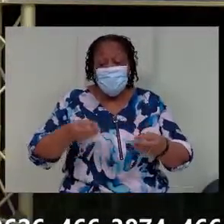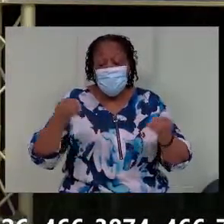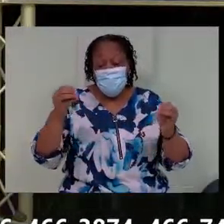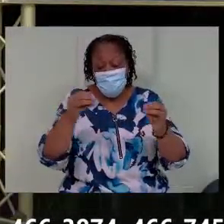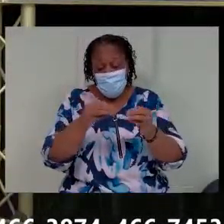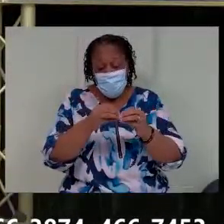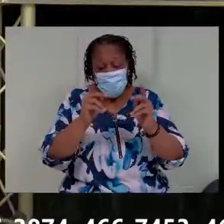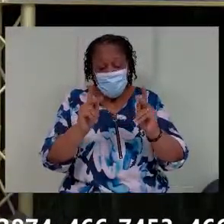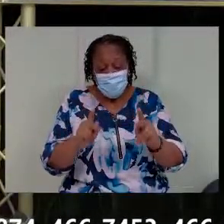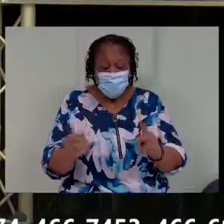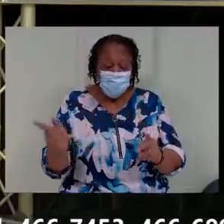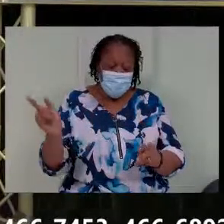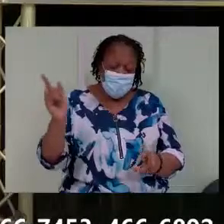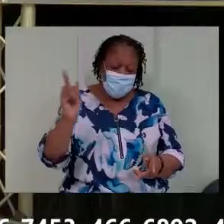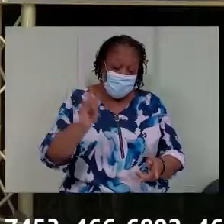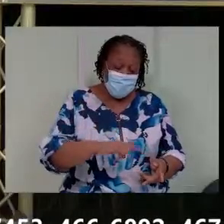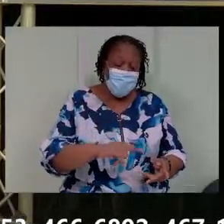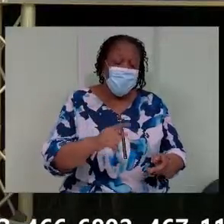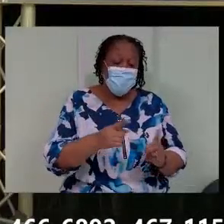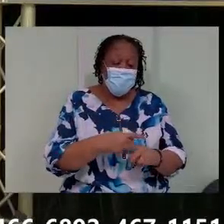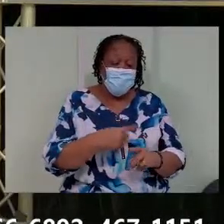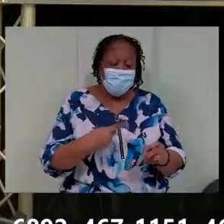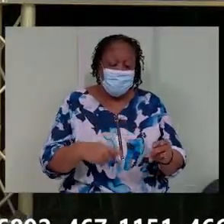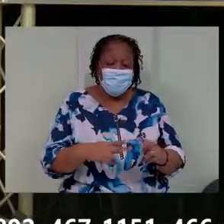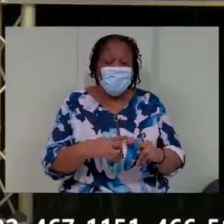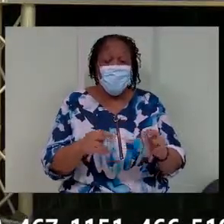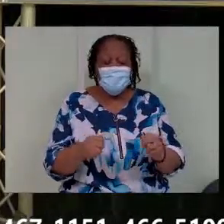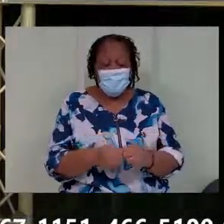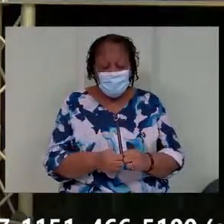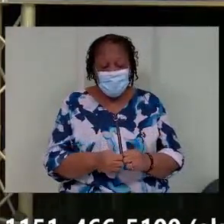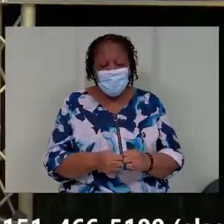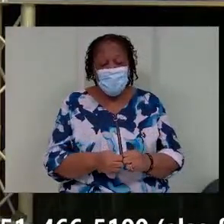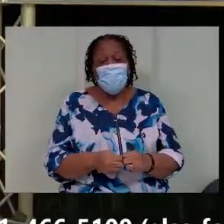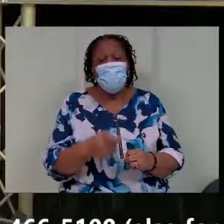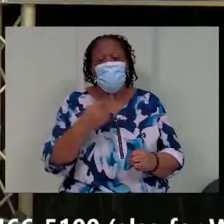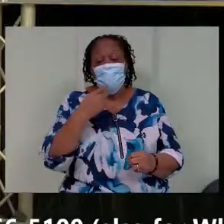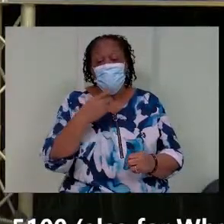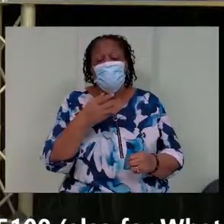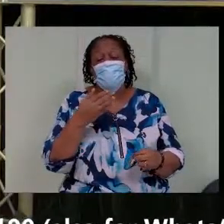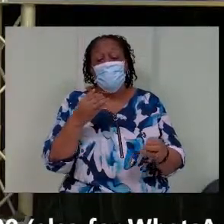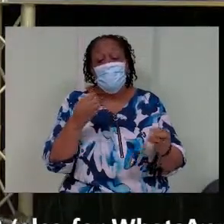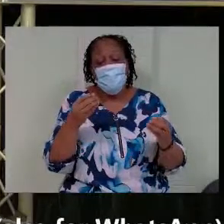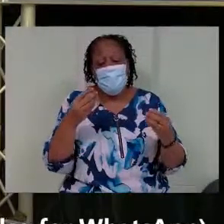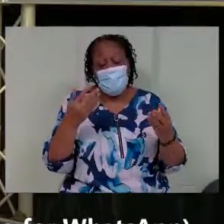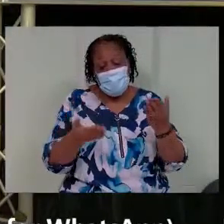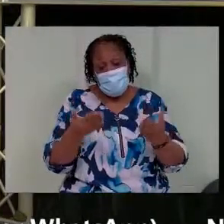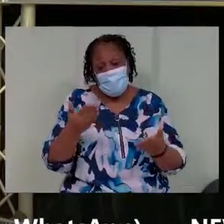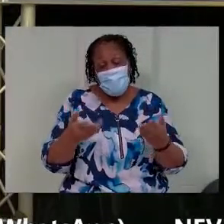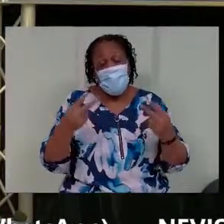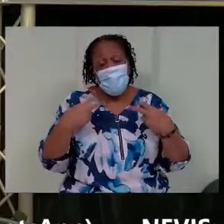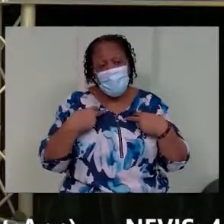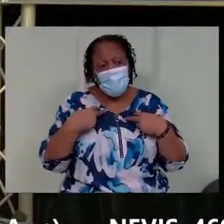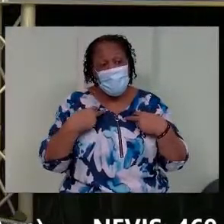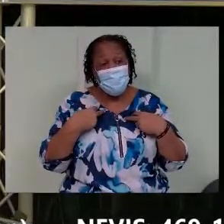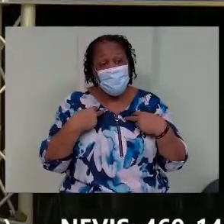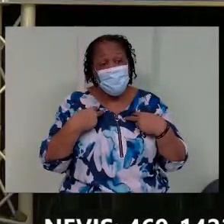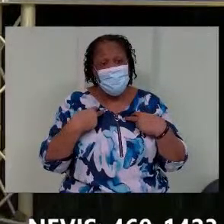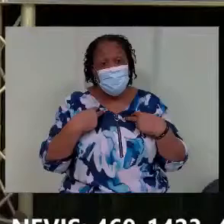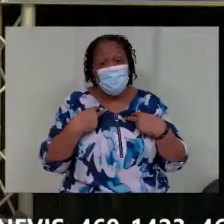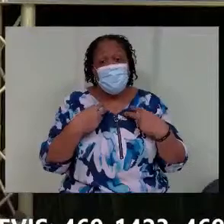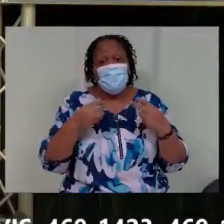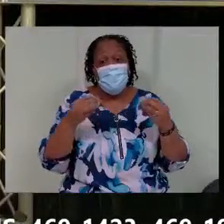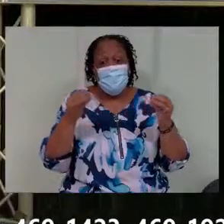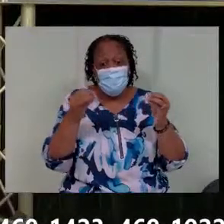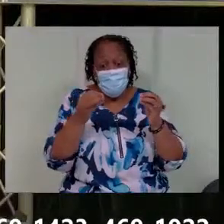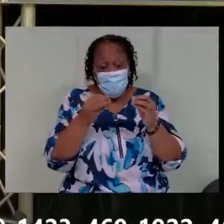and cases of COVID-19 who may be moderately ill, severely ill, or even critically ill.